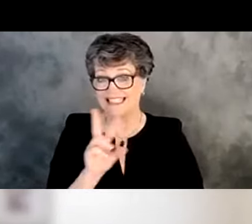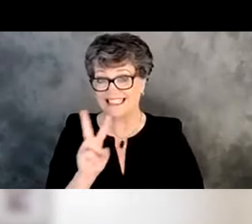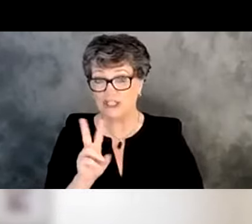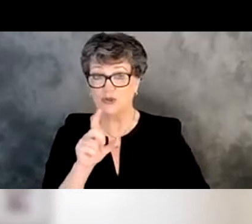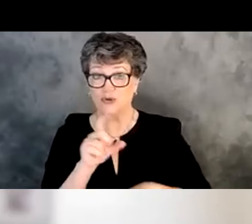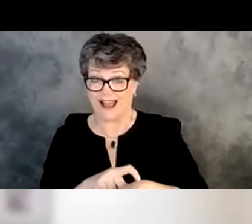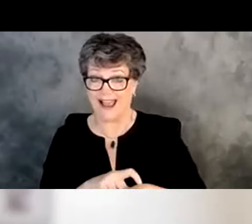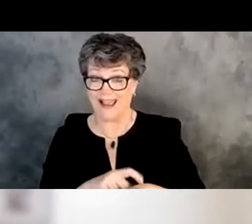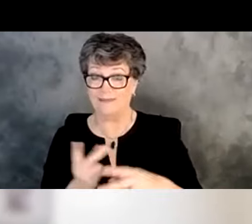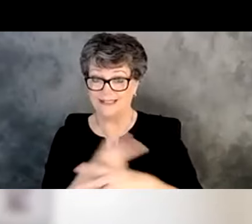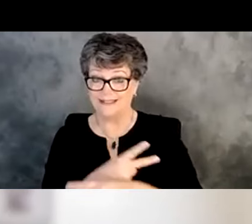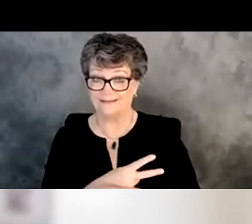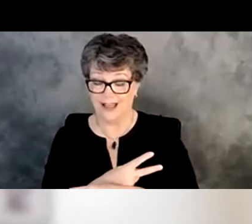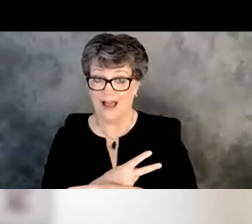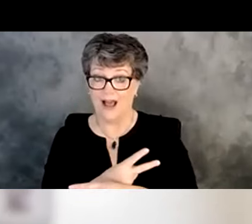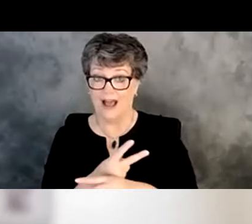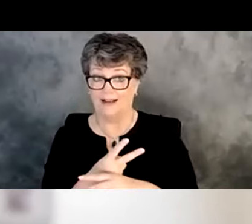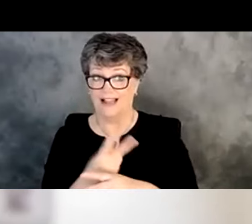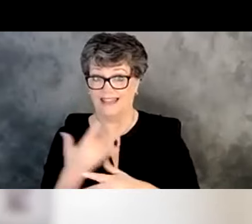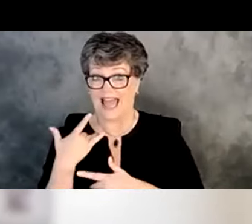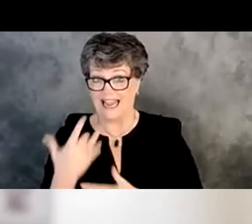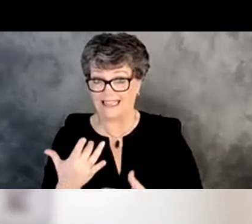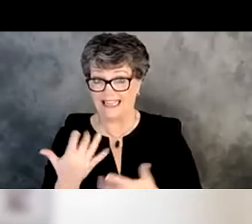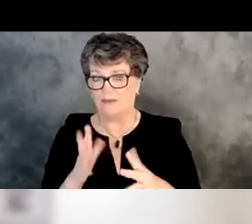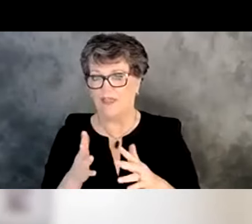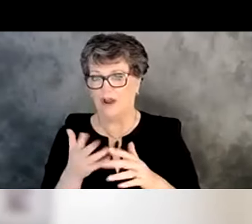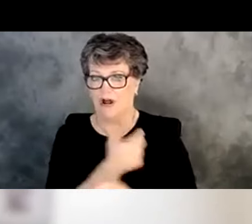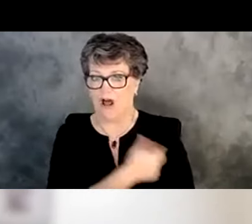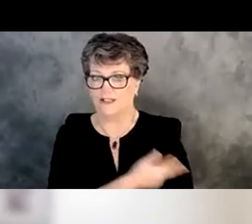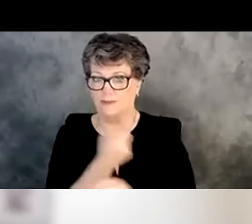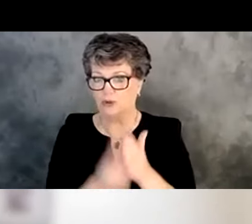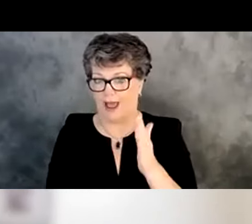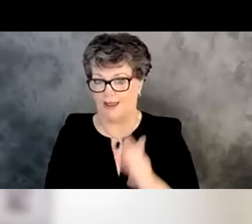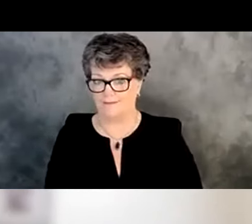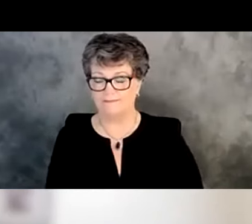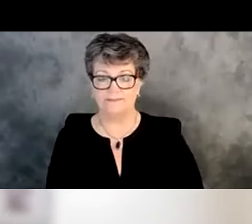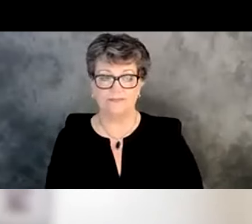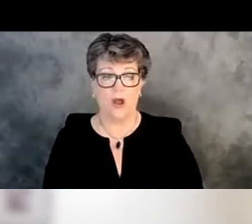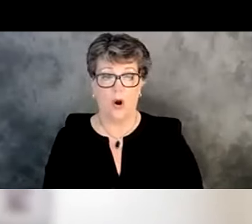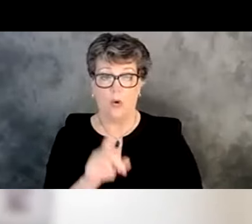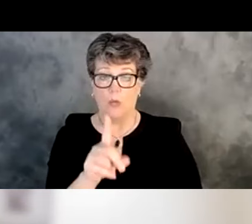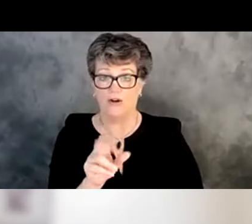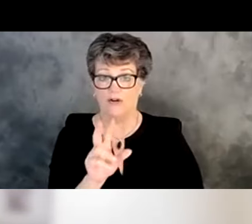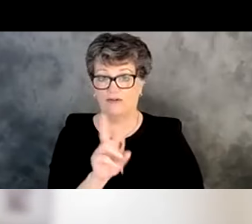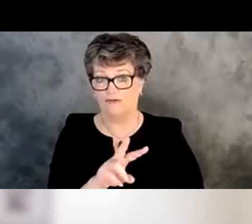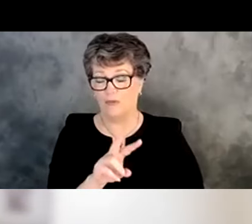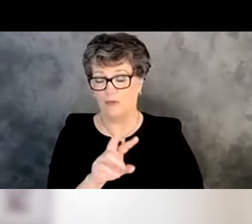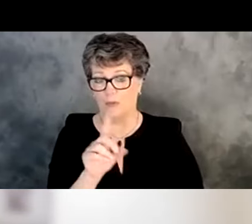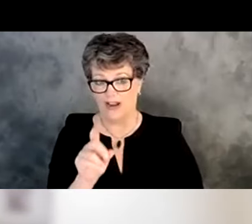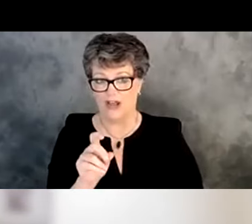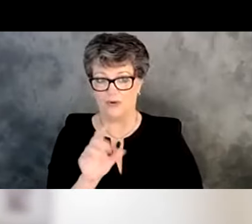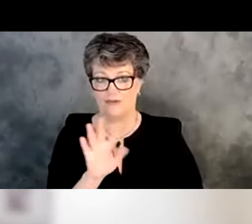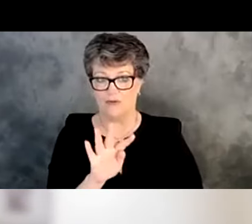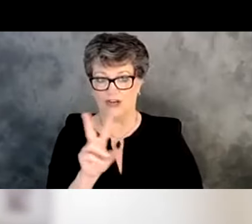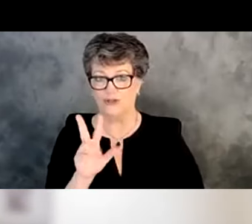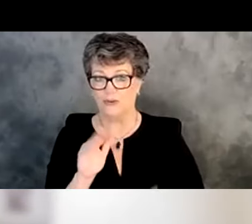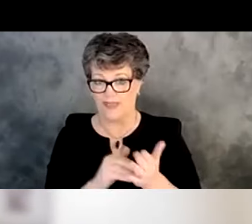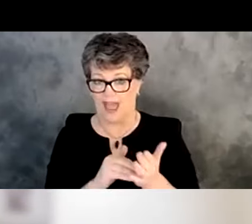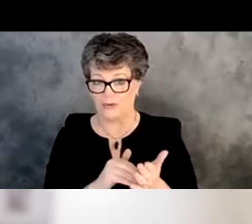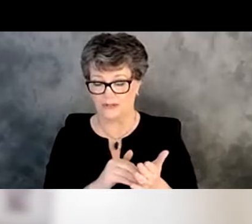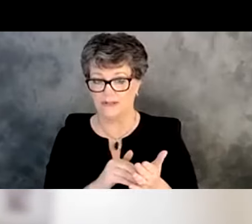to die once hospitalized. And 1 in 22,400 vaccinated Californians required